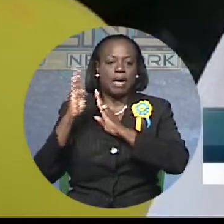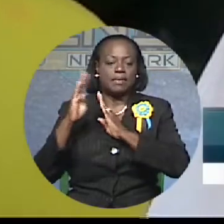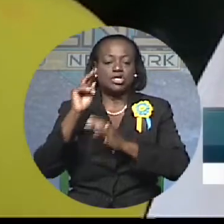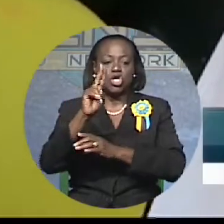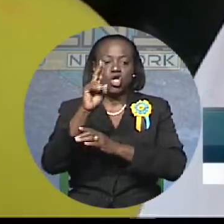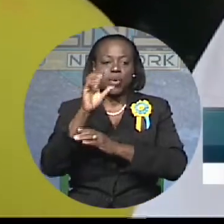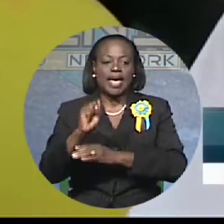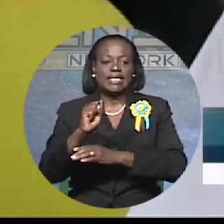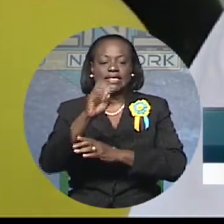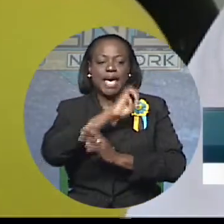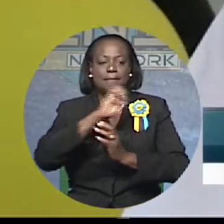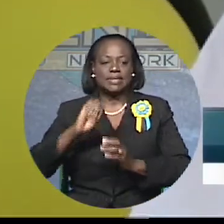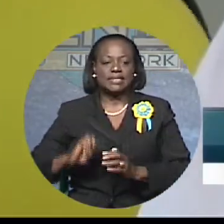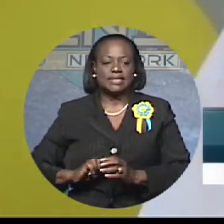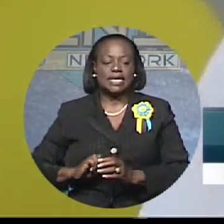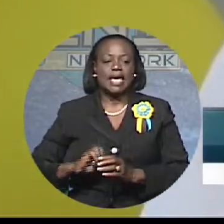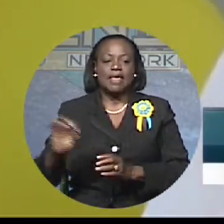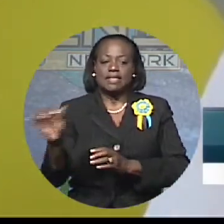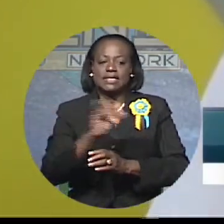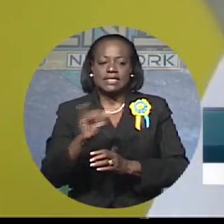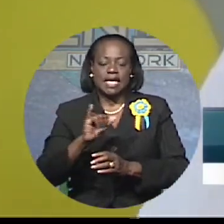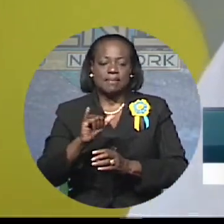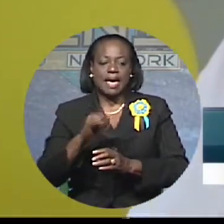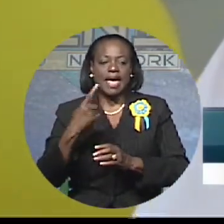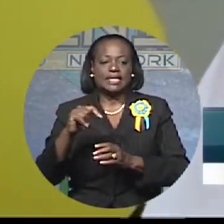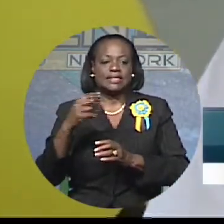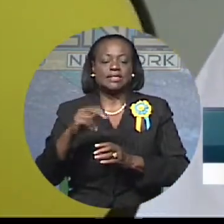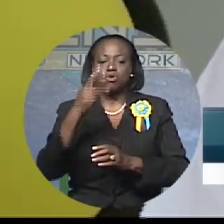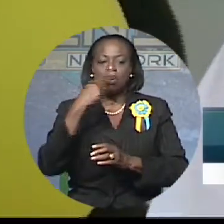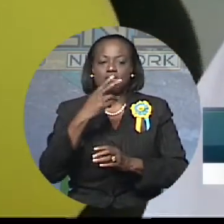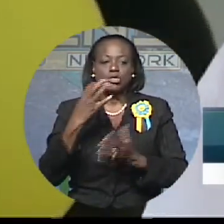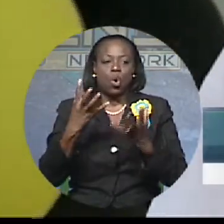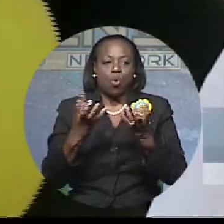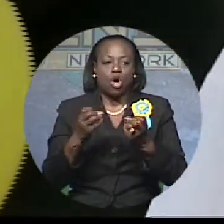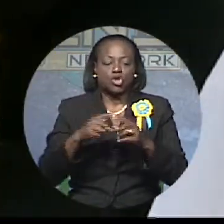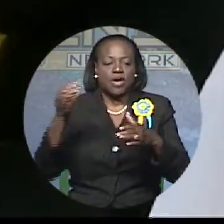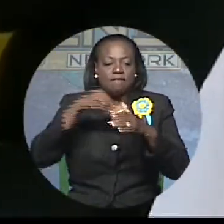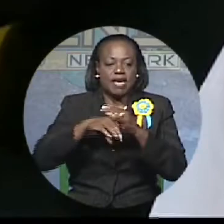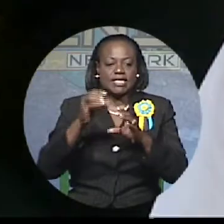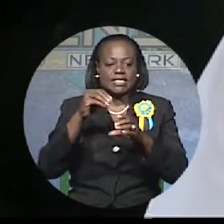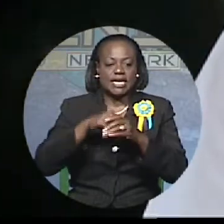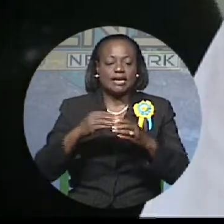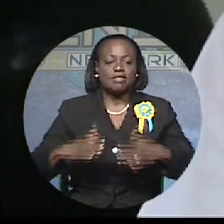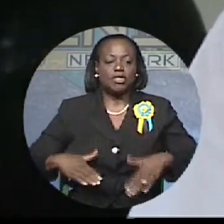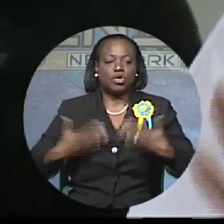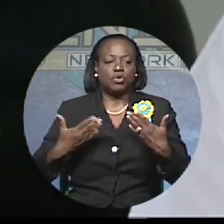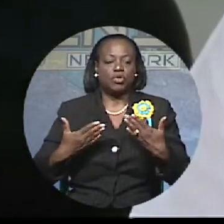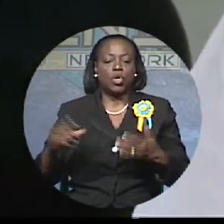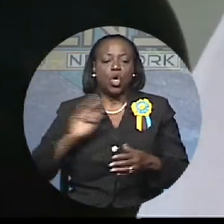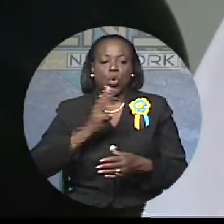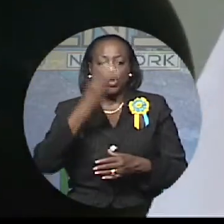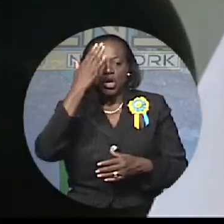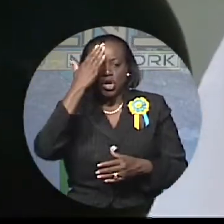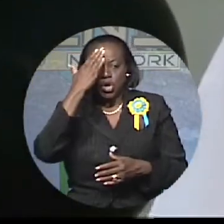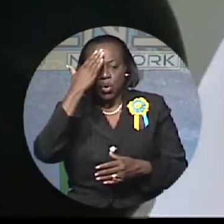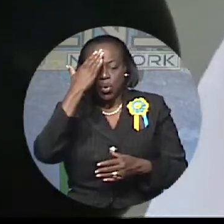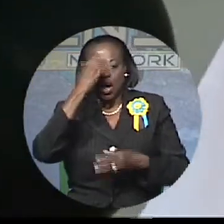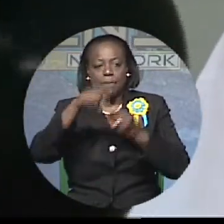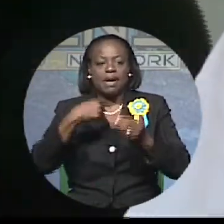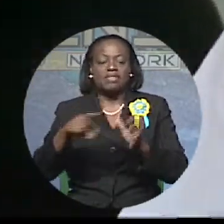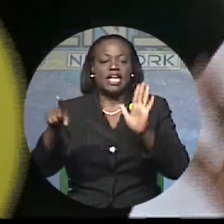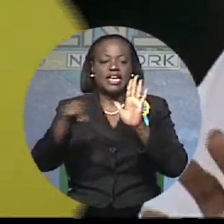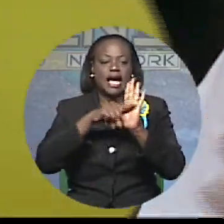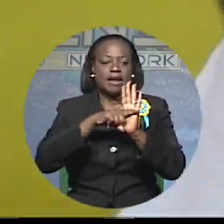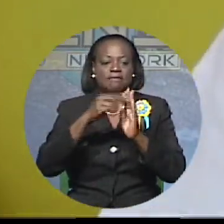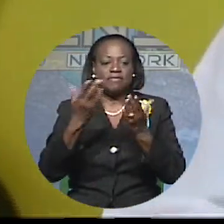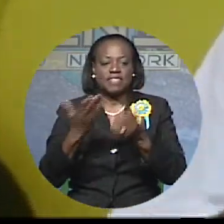Bahamas Red Cross, wants to invest in the youth. We painfully know of the negative things that happen